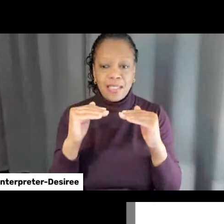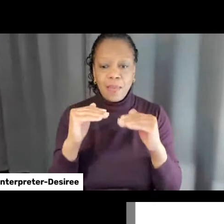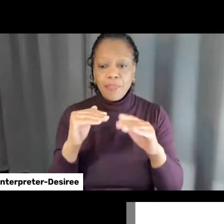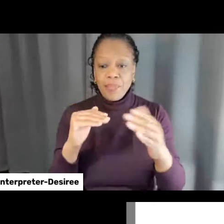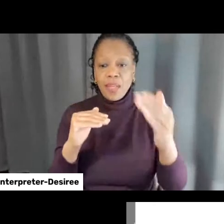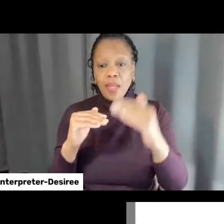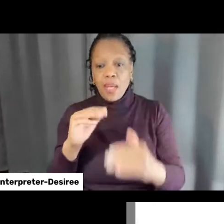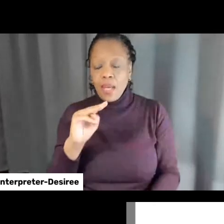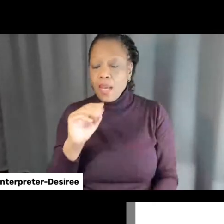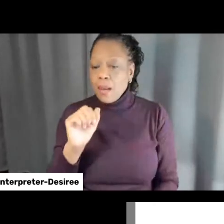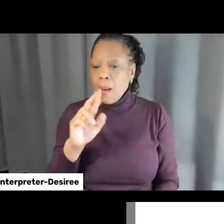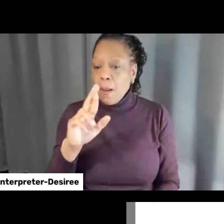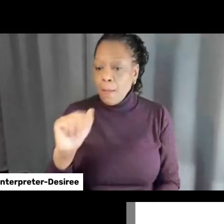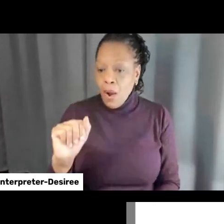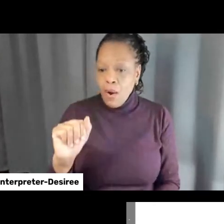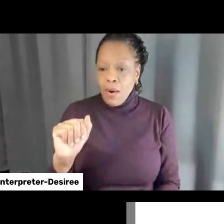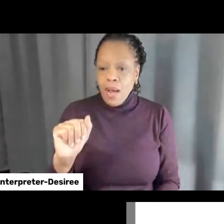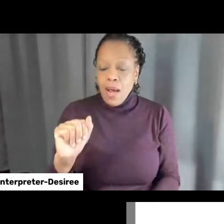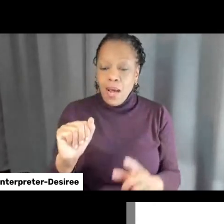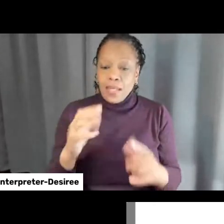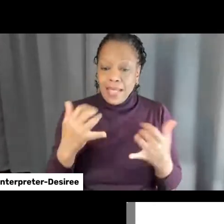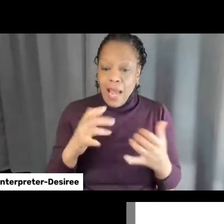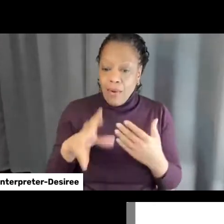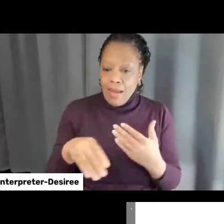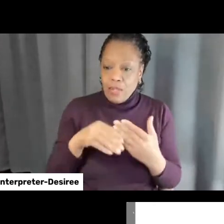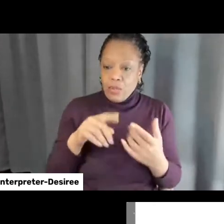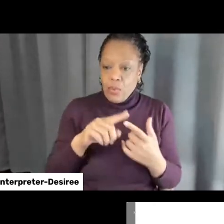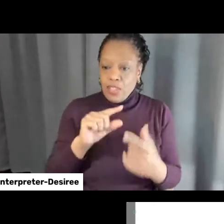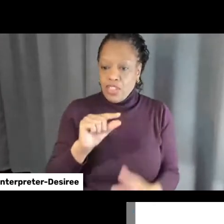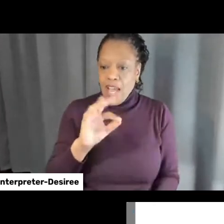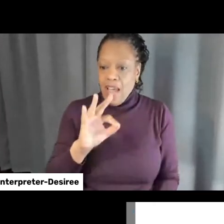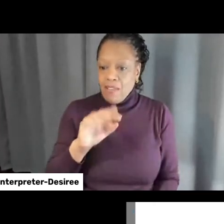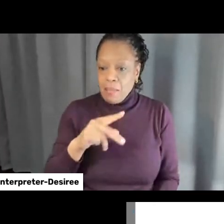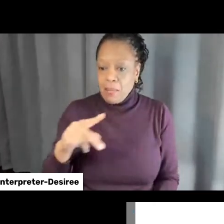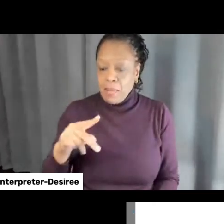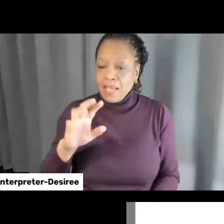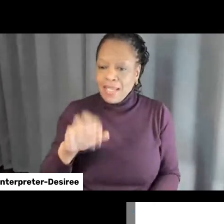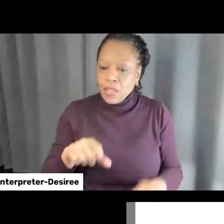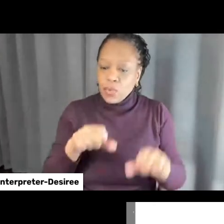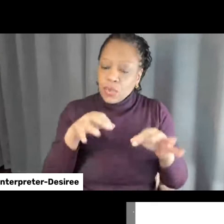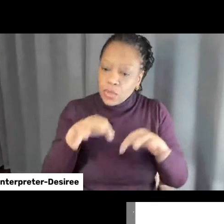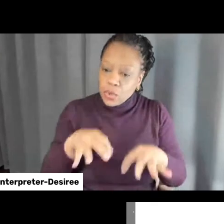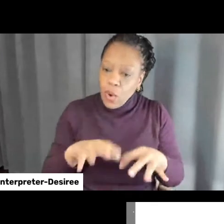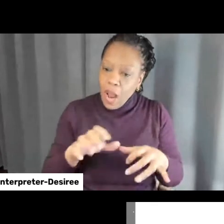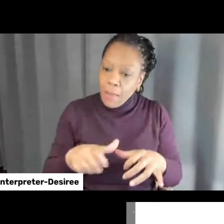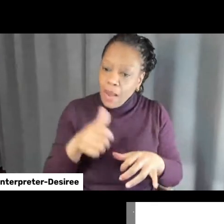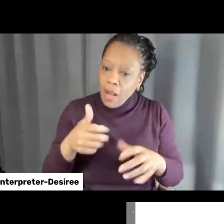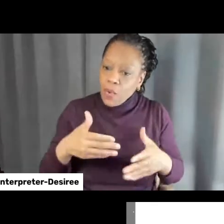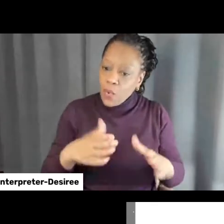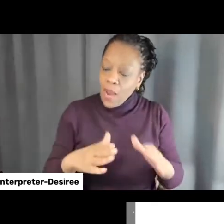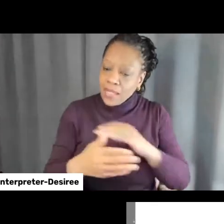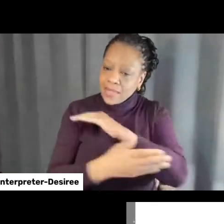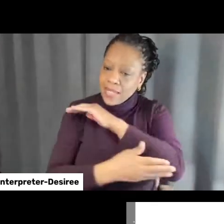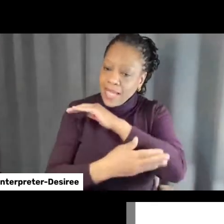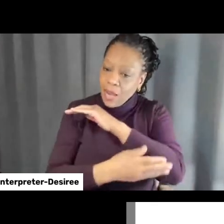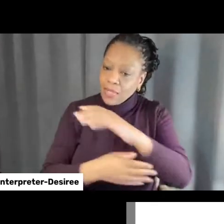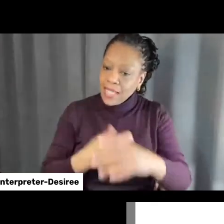addition to the GFPP, can you describe other ways that the county is investing in food